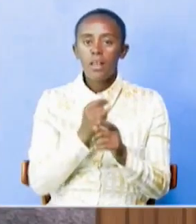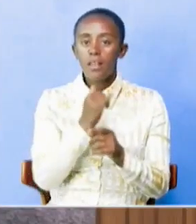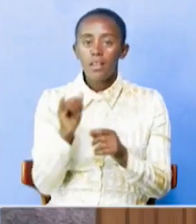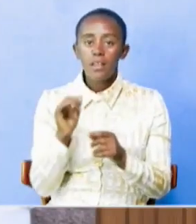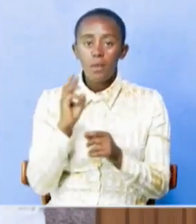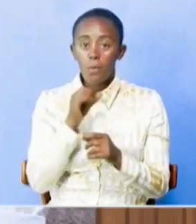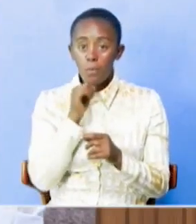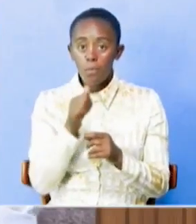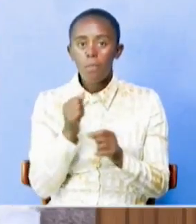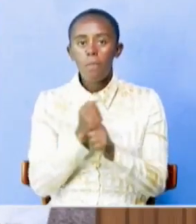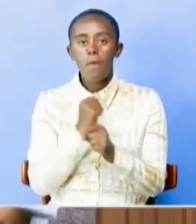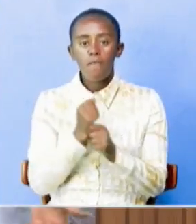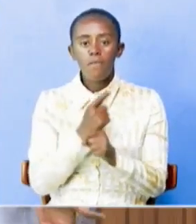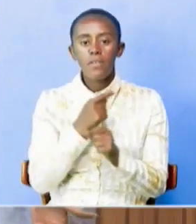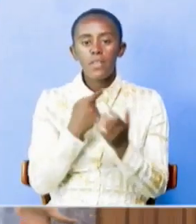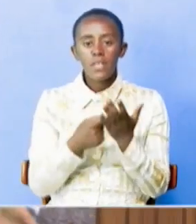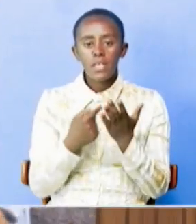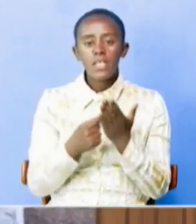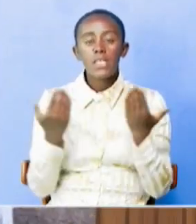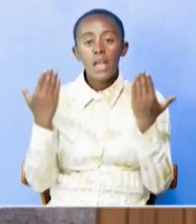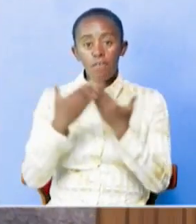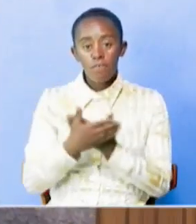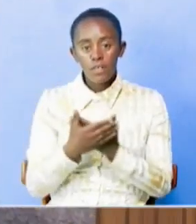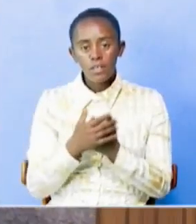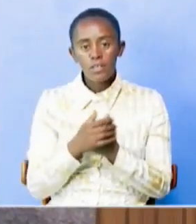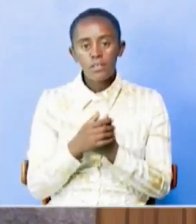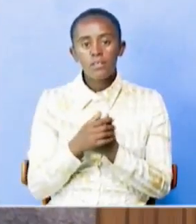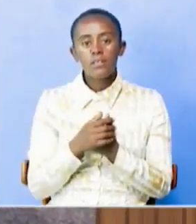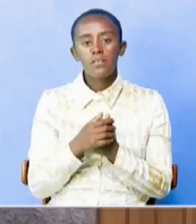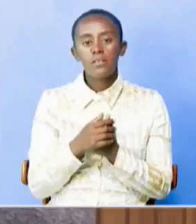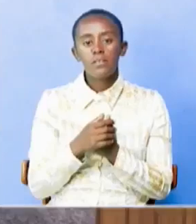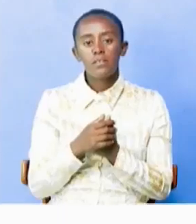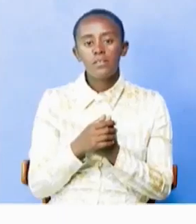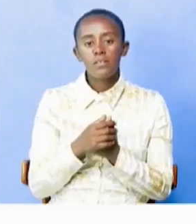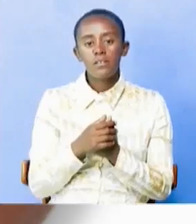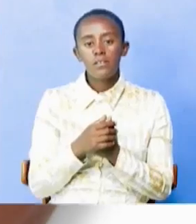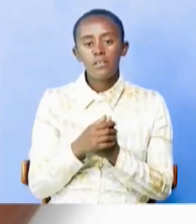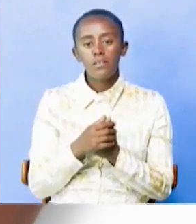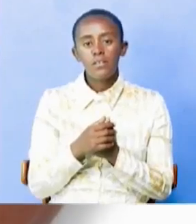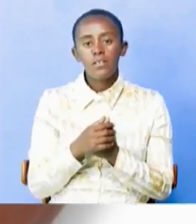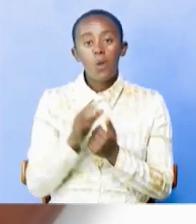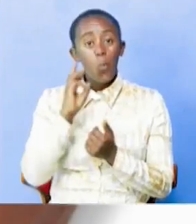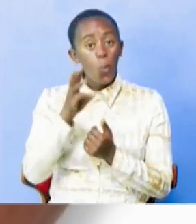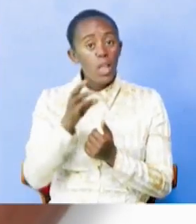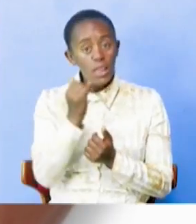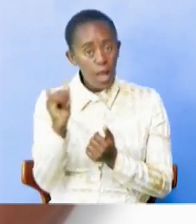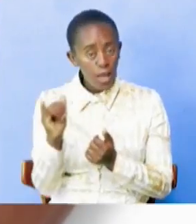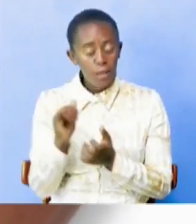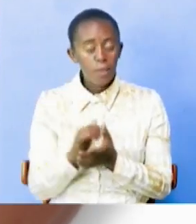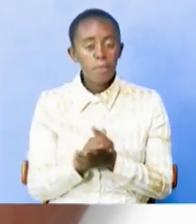not perform this evening is what? Will they?